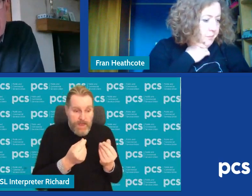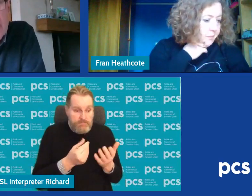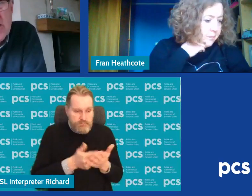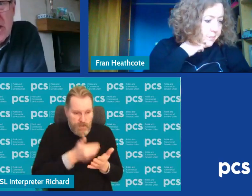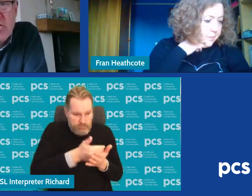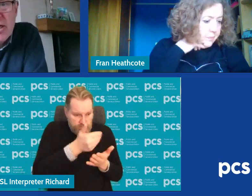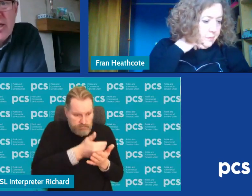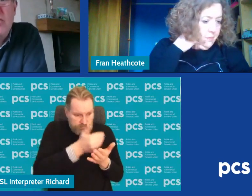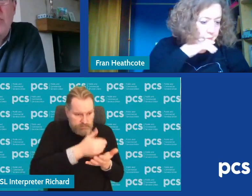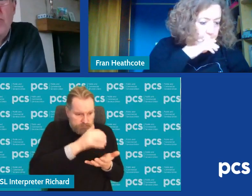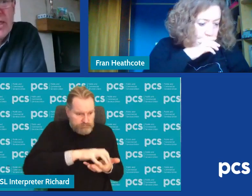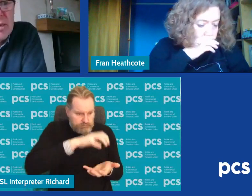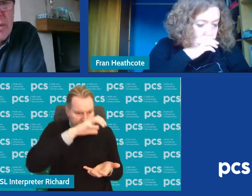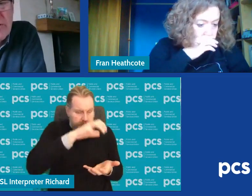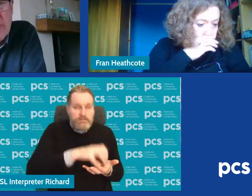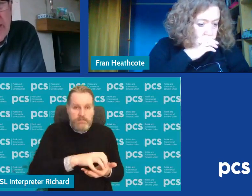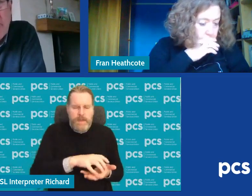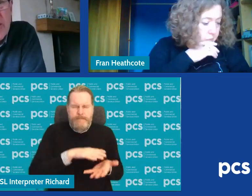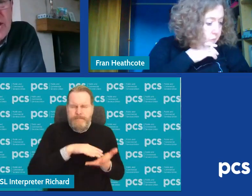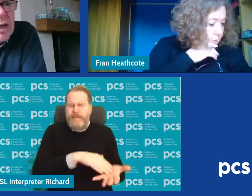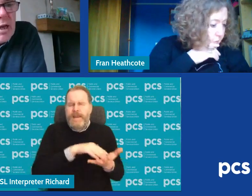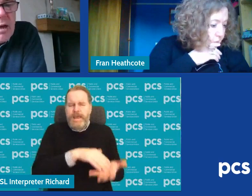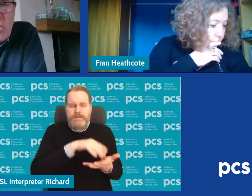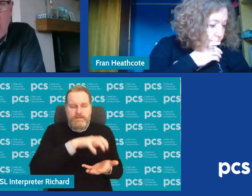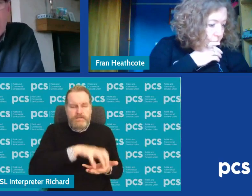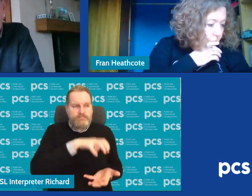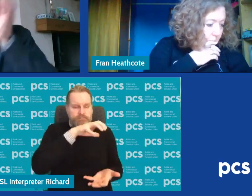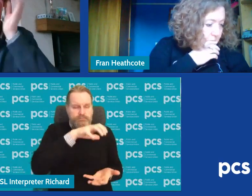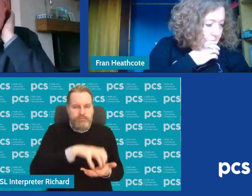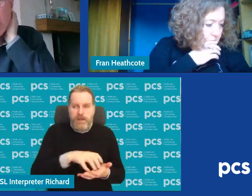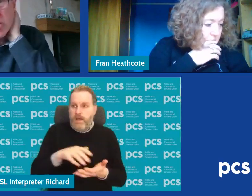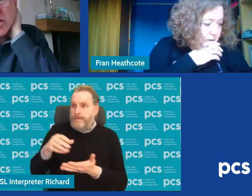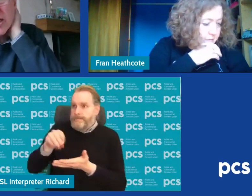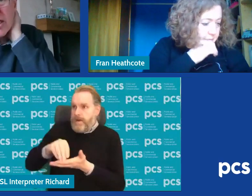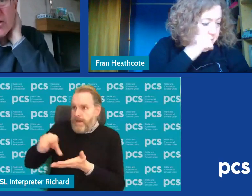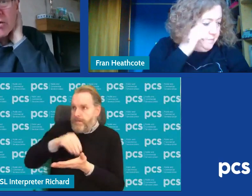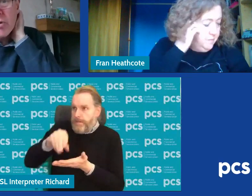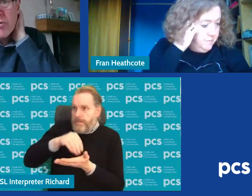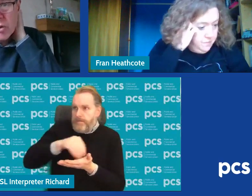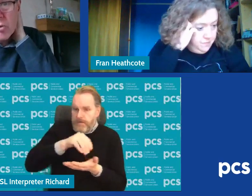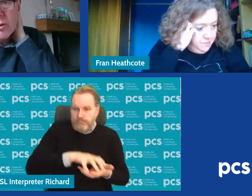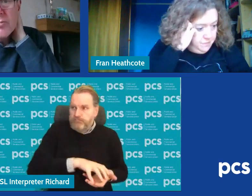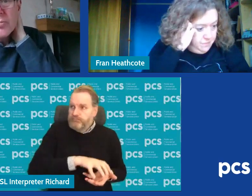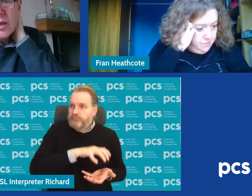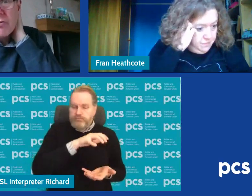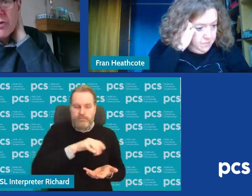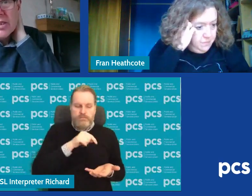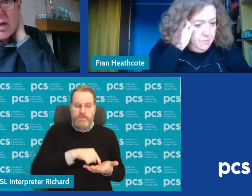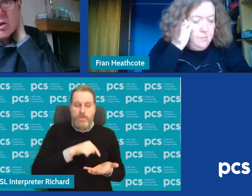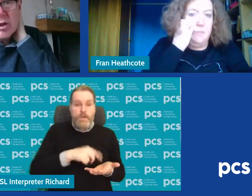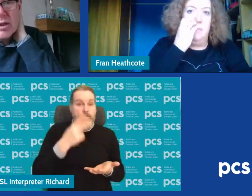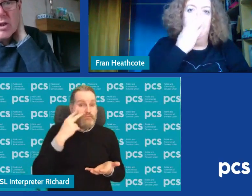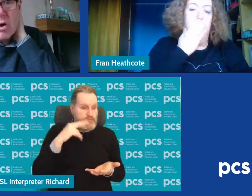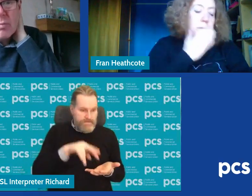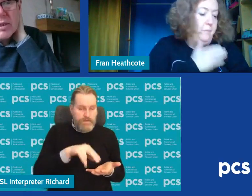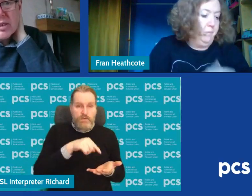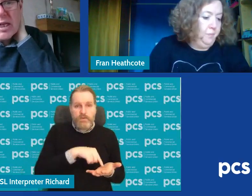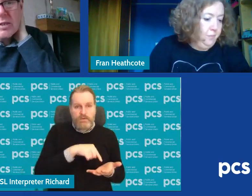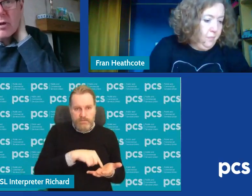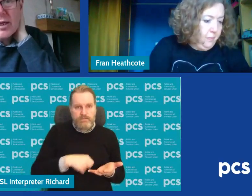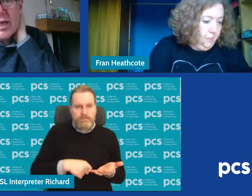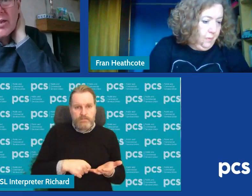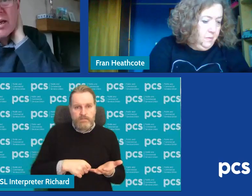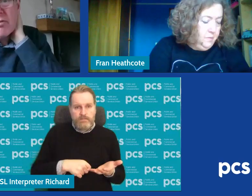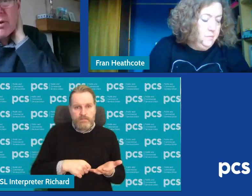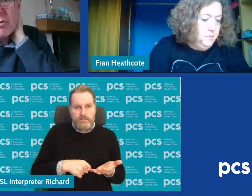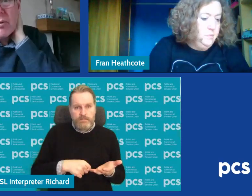some millions centrally. We're raising money from the levy. We will keep that constantly under review if this action has not been